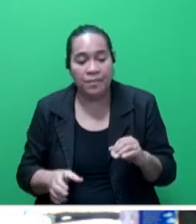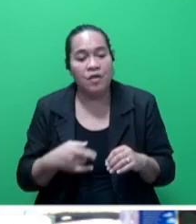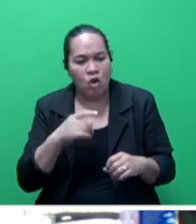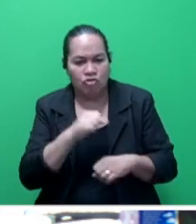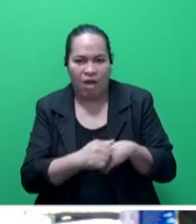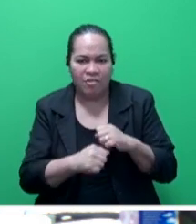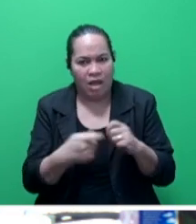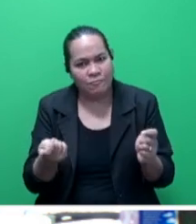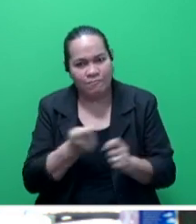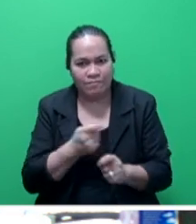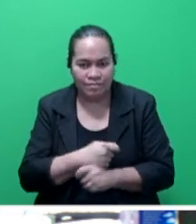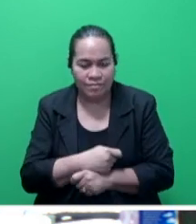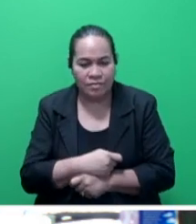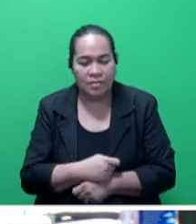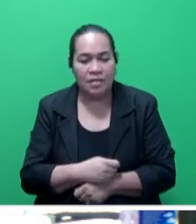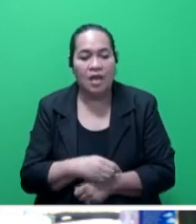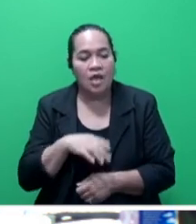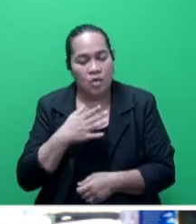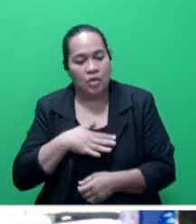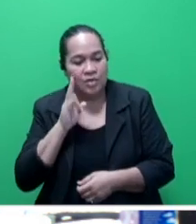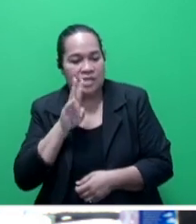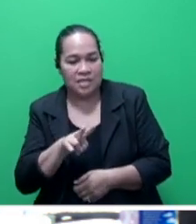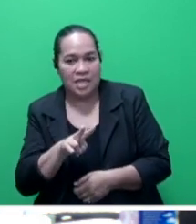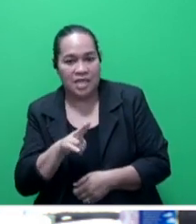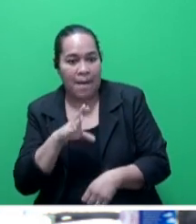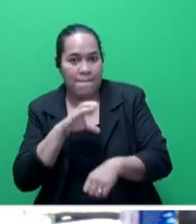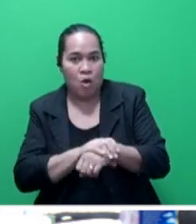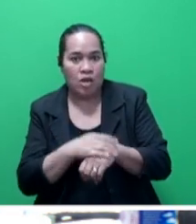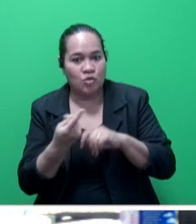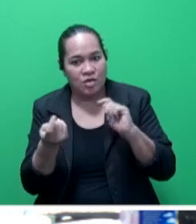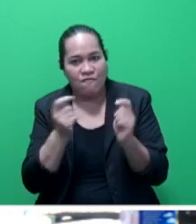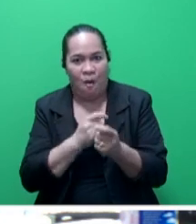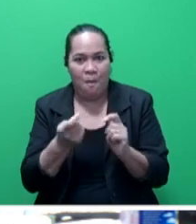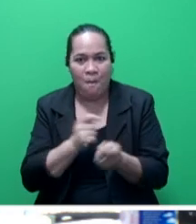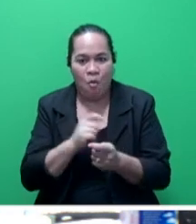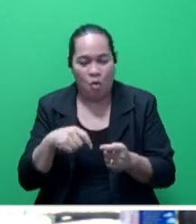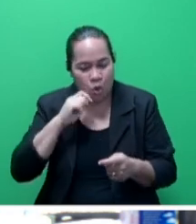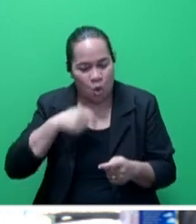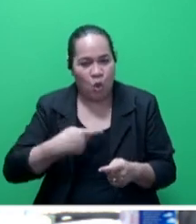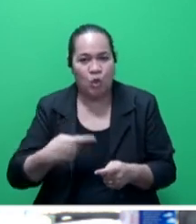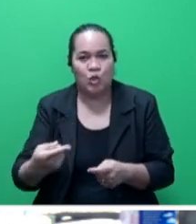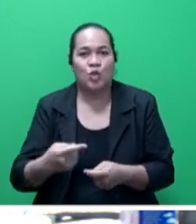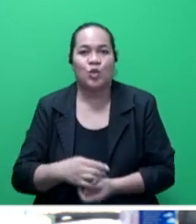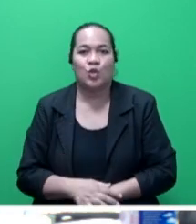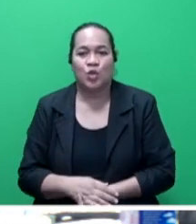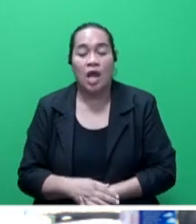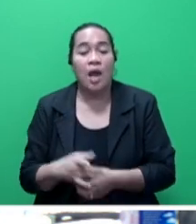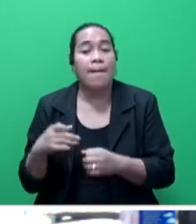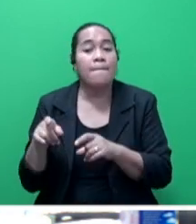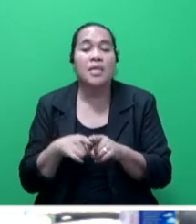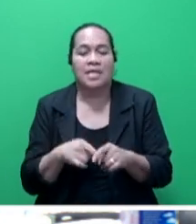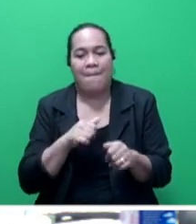we'll see that the police reform will continue, and of course, that will mean